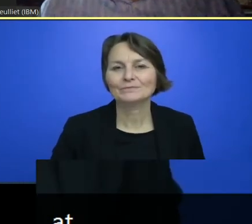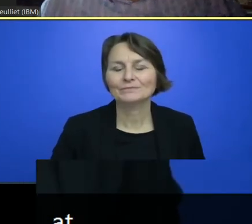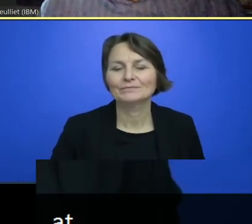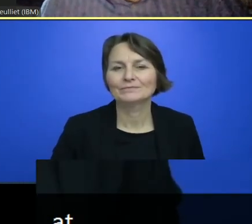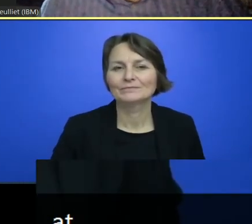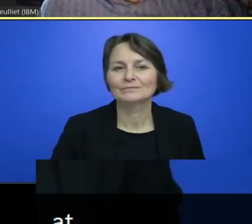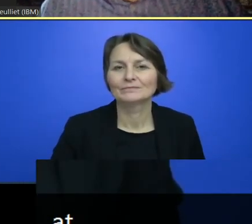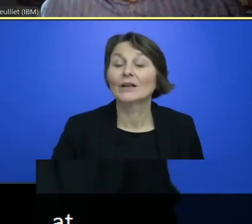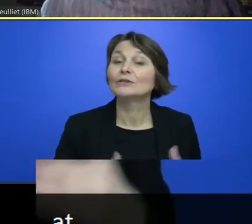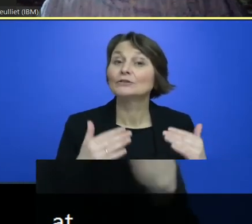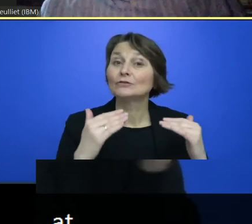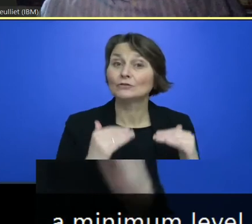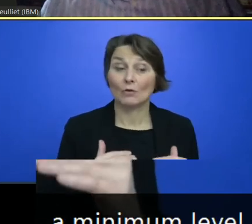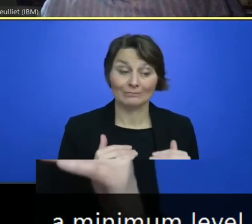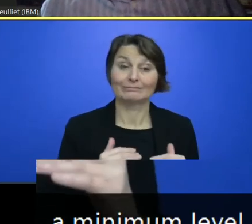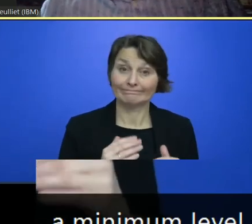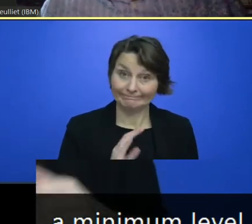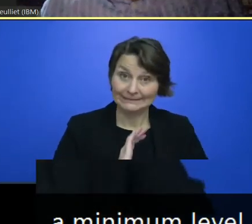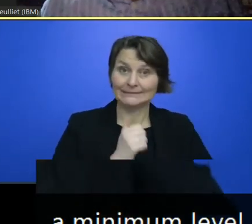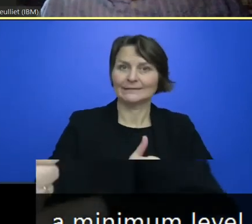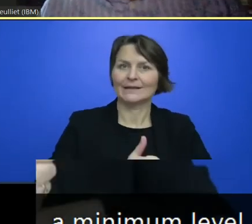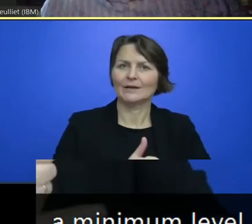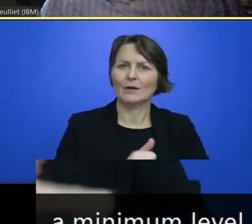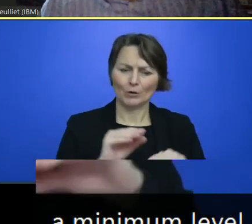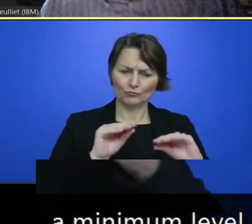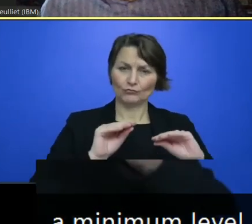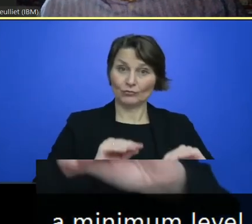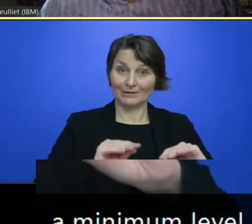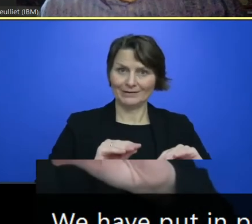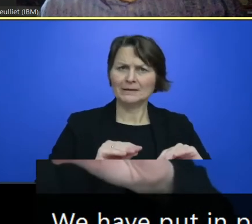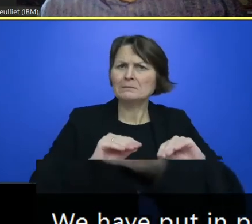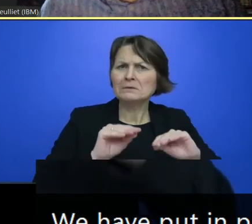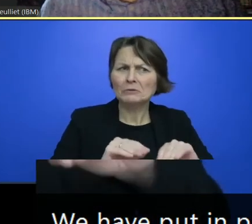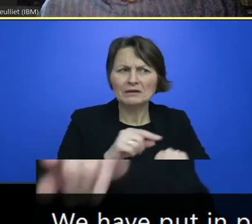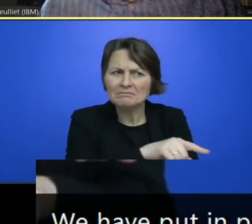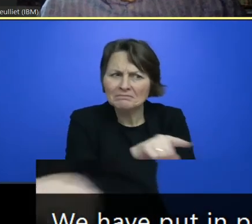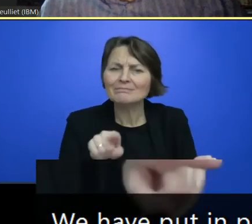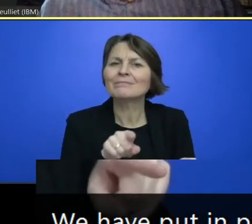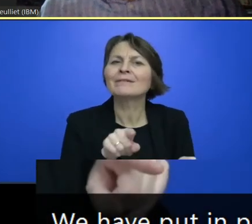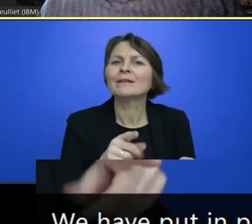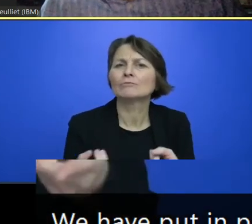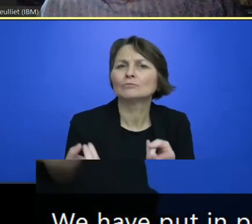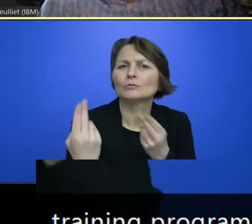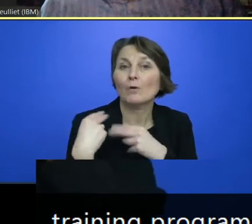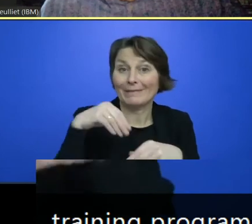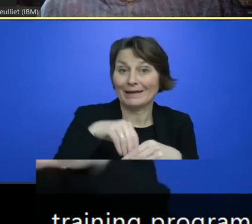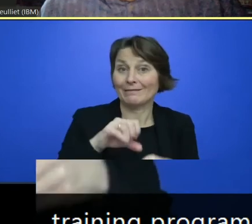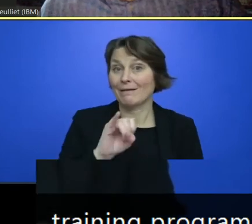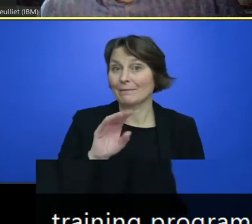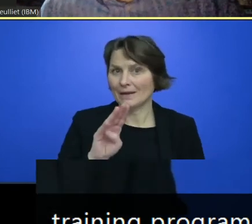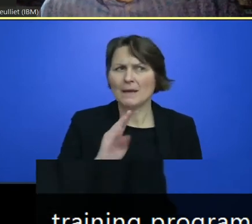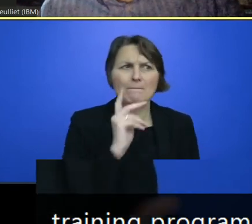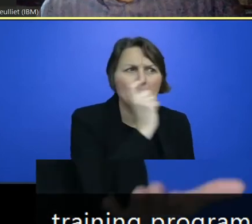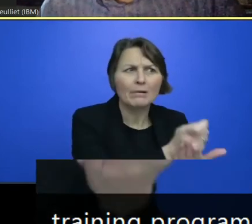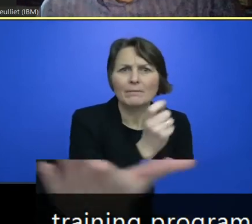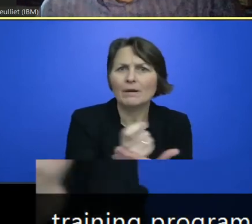training programs to educate our procurement teams to make sure that they take accessibility seriously as part